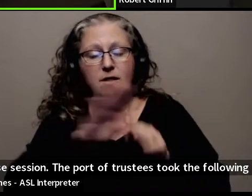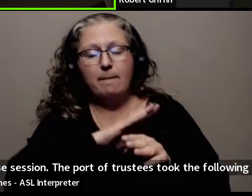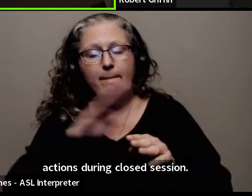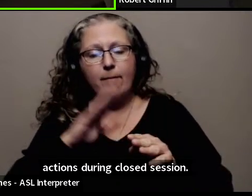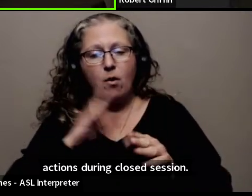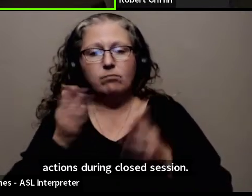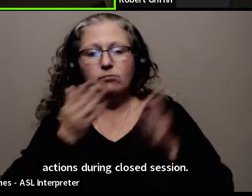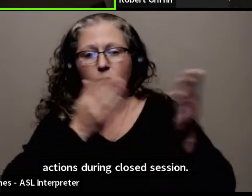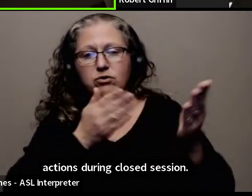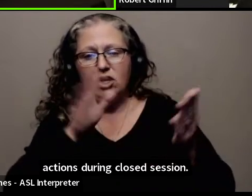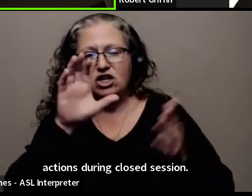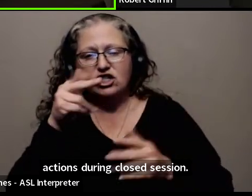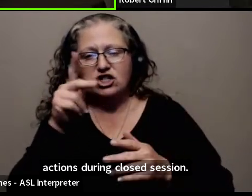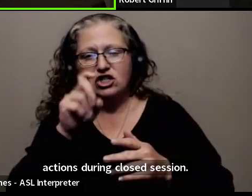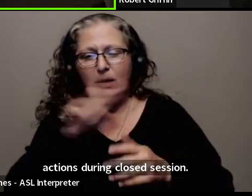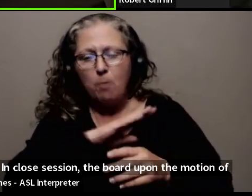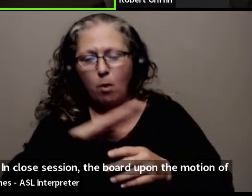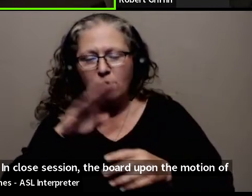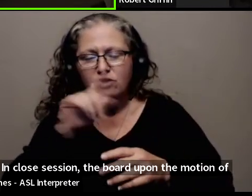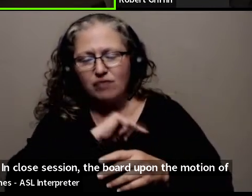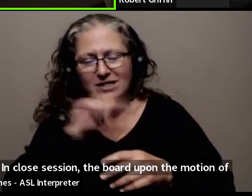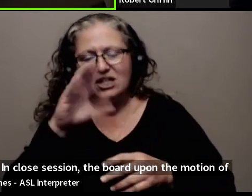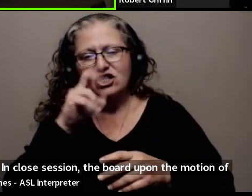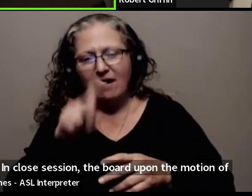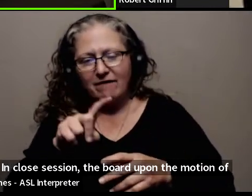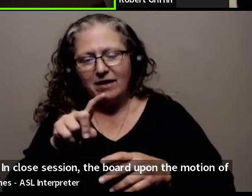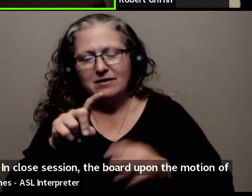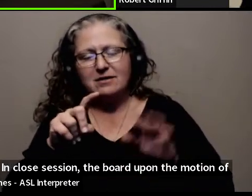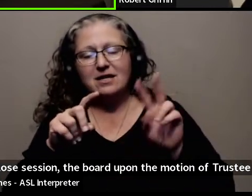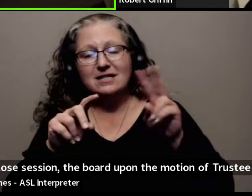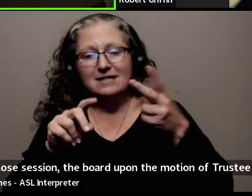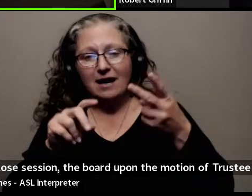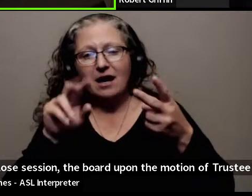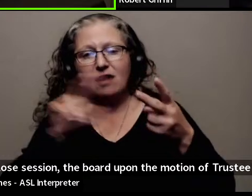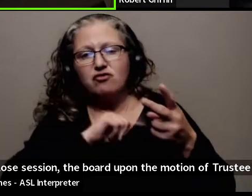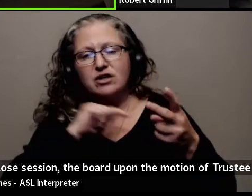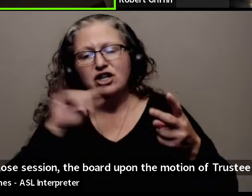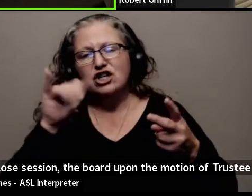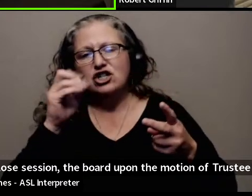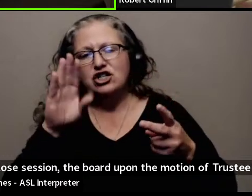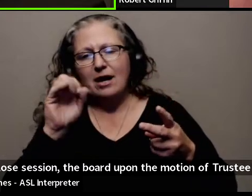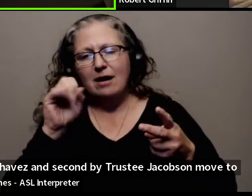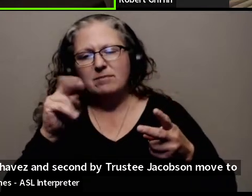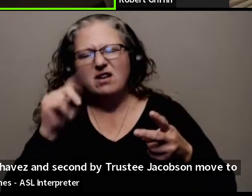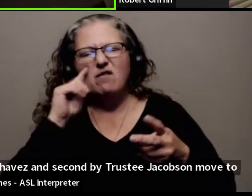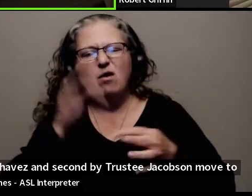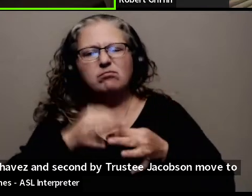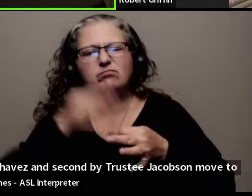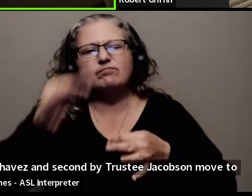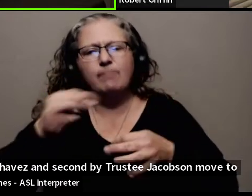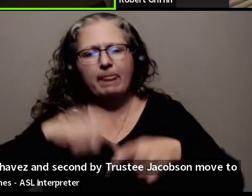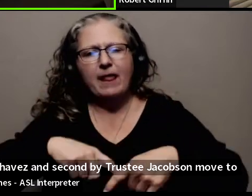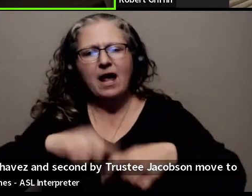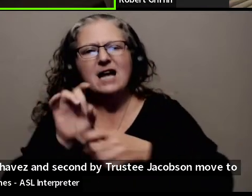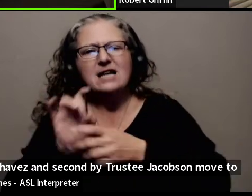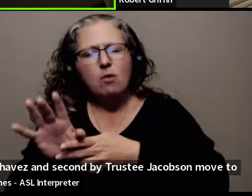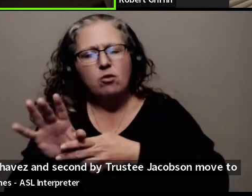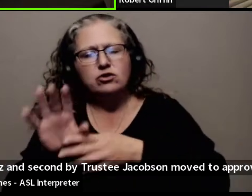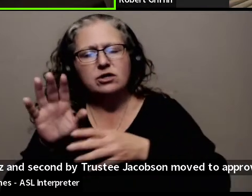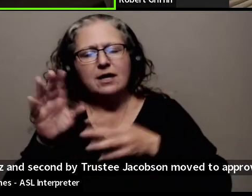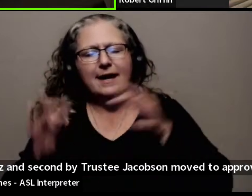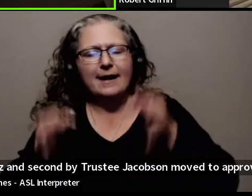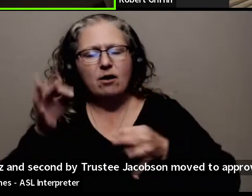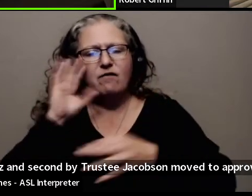motion of Trustee Chavez and second by Trustee Jacobson, moved to approve to postpone the expulsion hearing of case